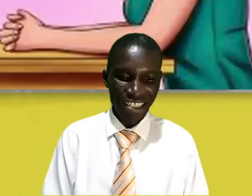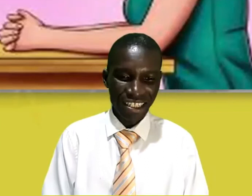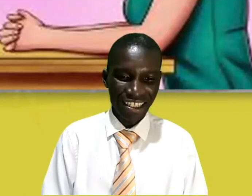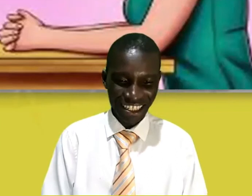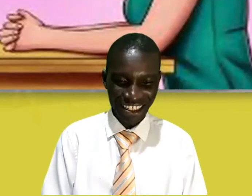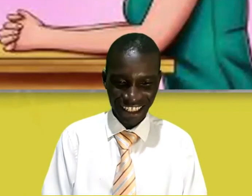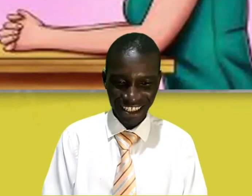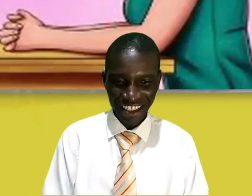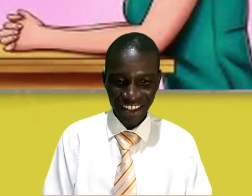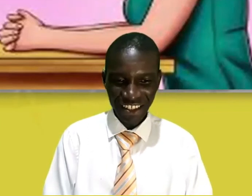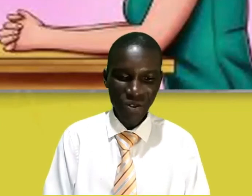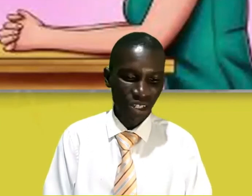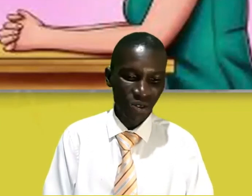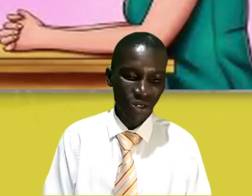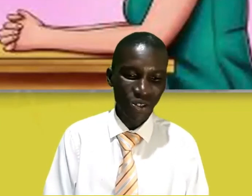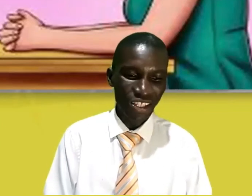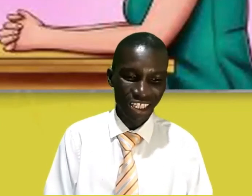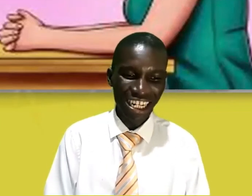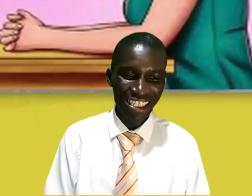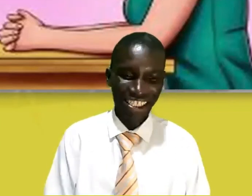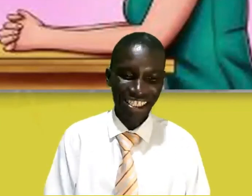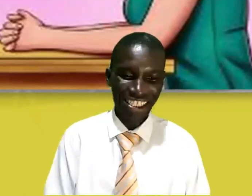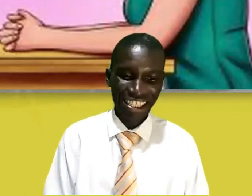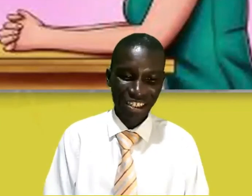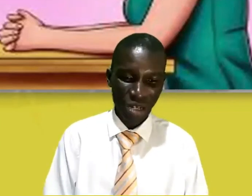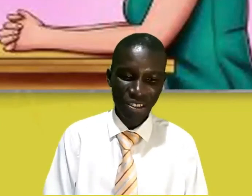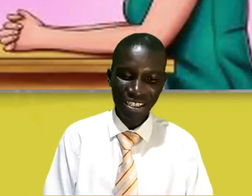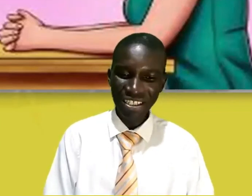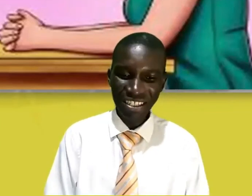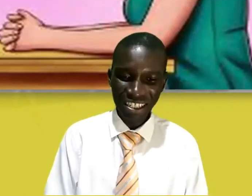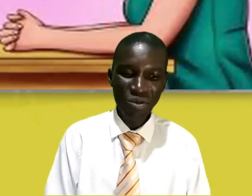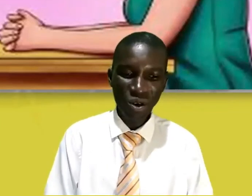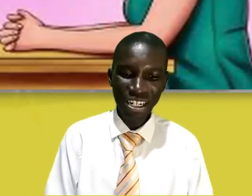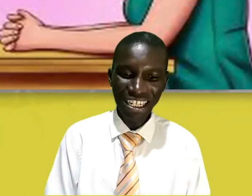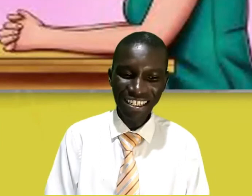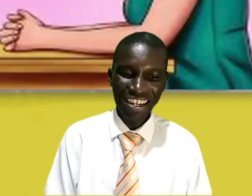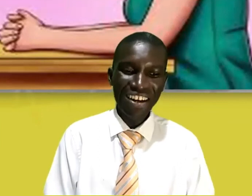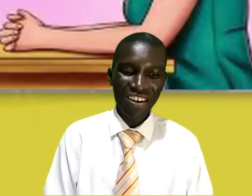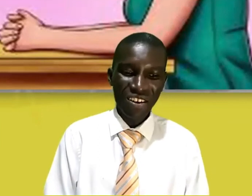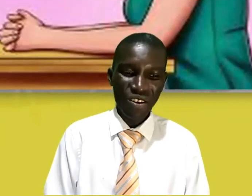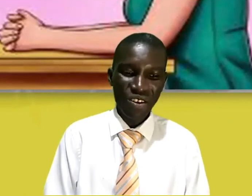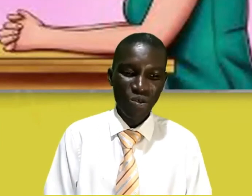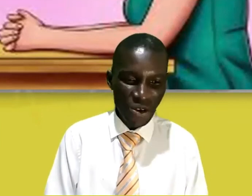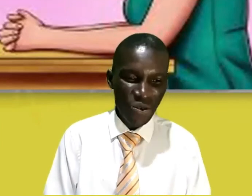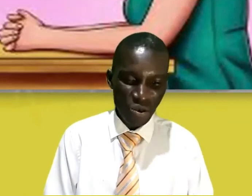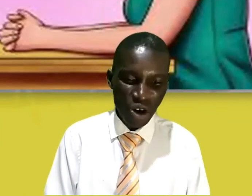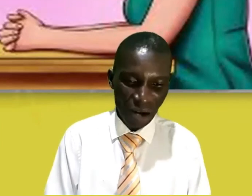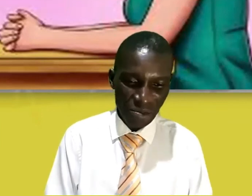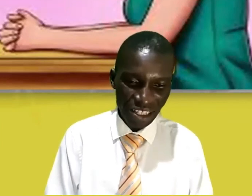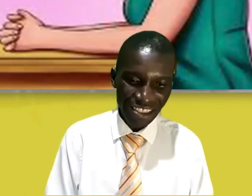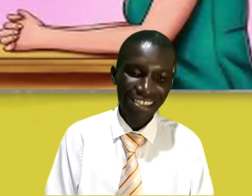Already the girl is guilty if you were to do the judging. Maybe she came home late. Where were